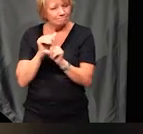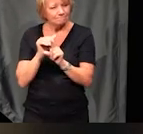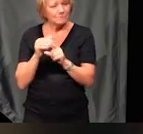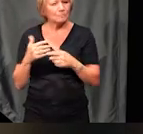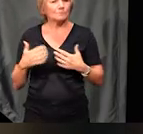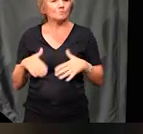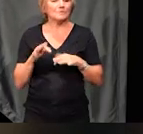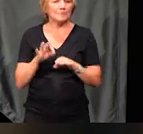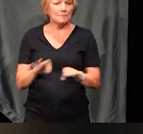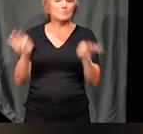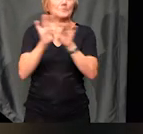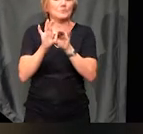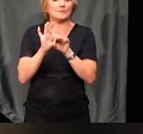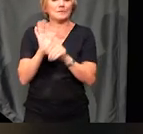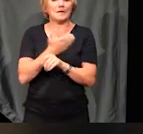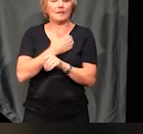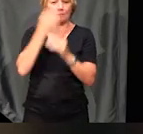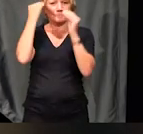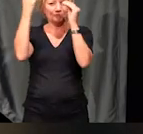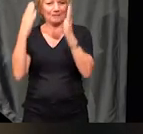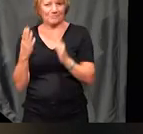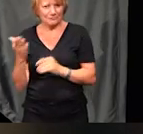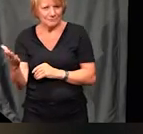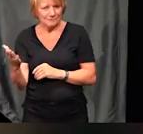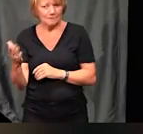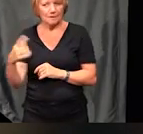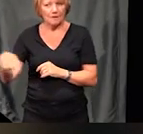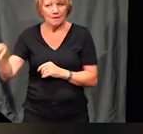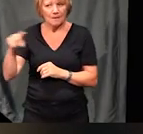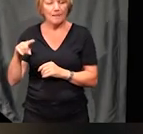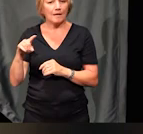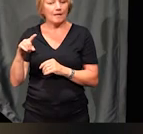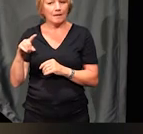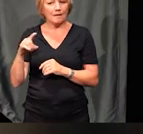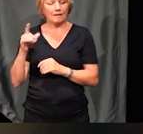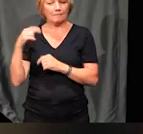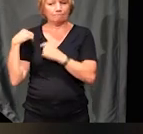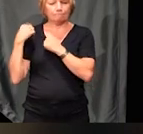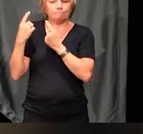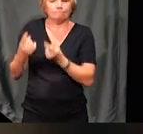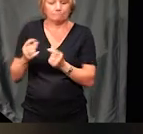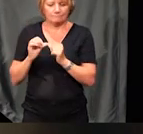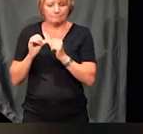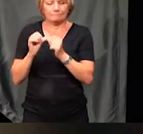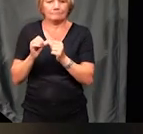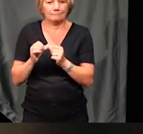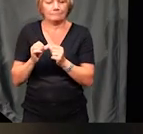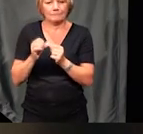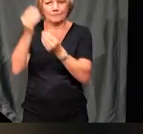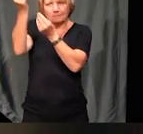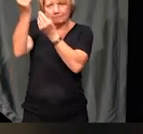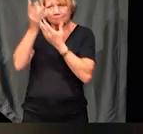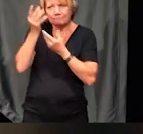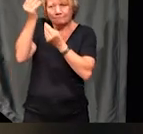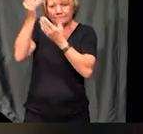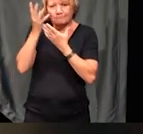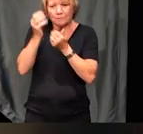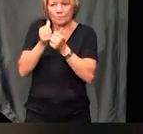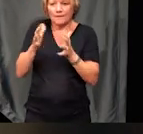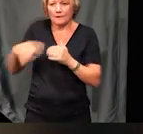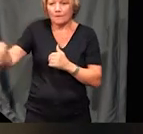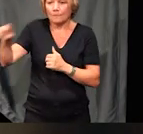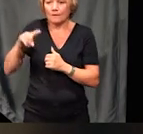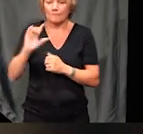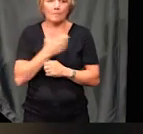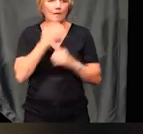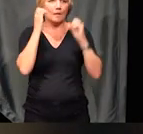of our professors. They were and continue to be academic channels of knowledge. Without them, our